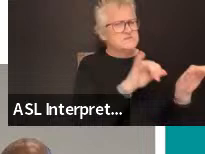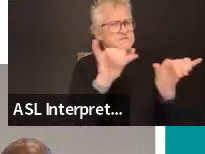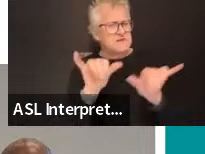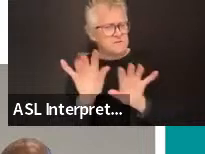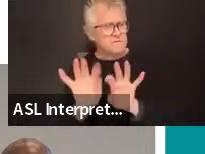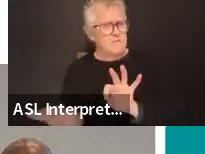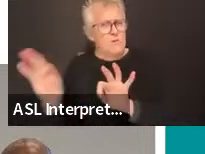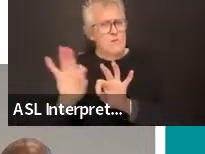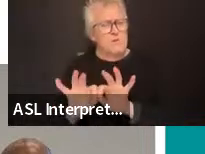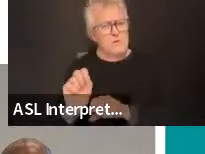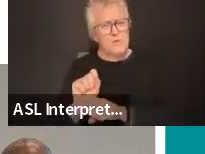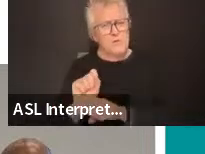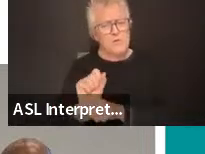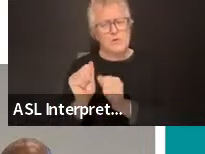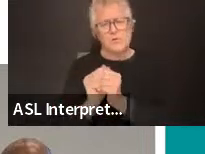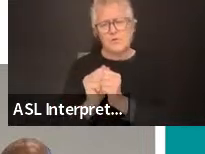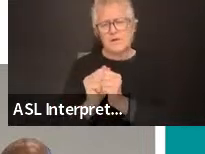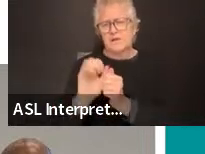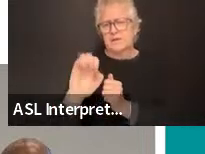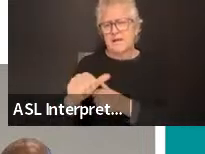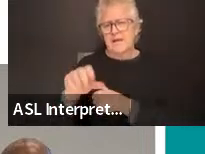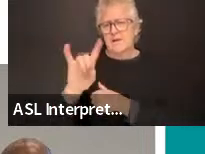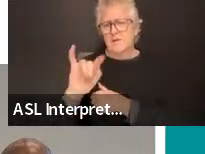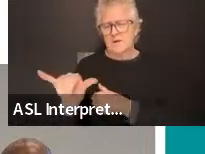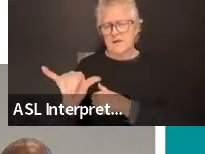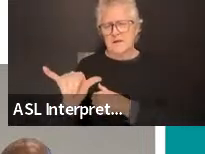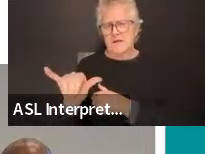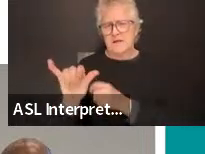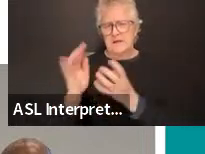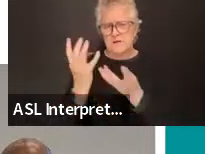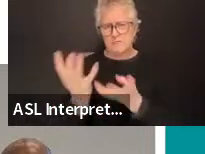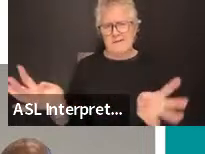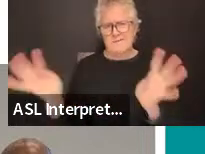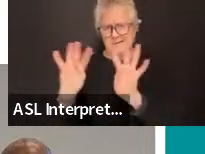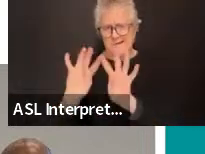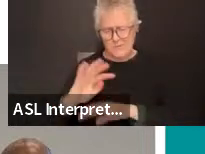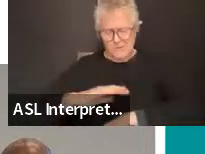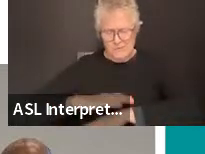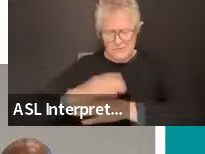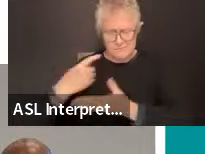roundtable that was hosted on the 7th of February.